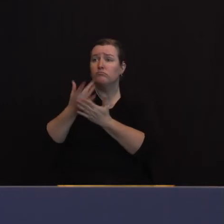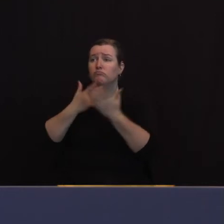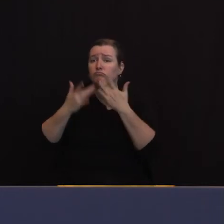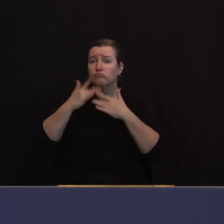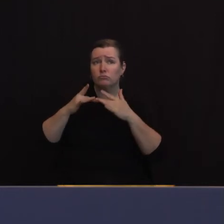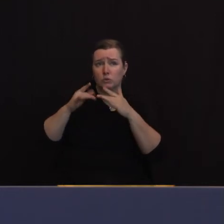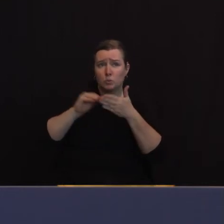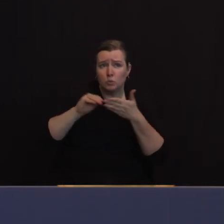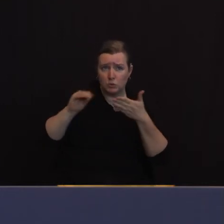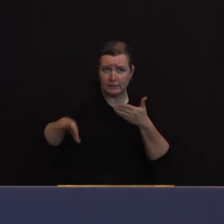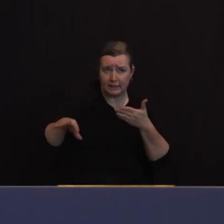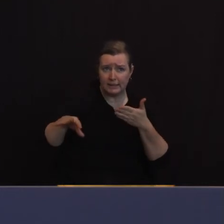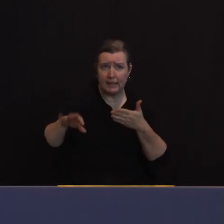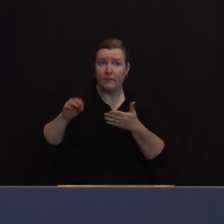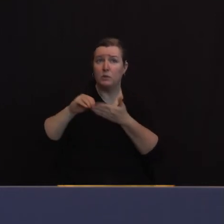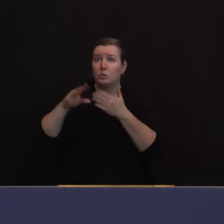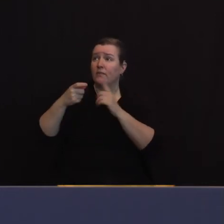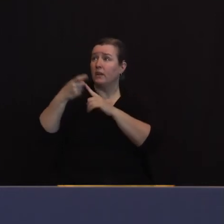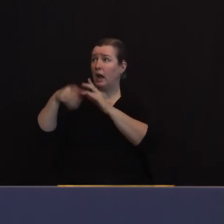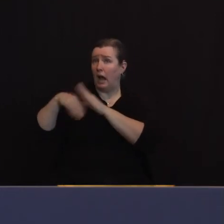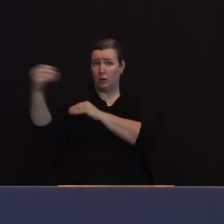attend college in New Jersey? Thank you.